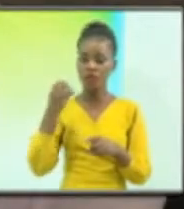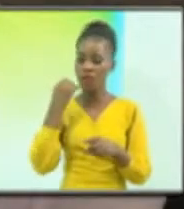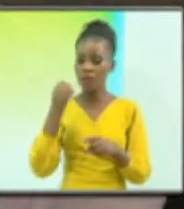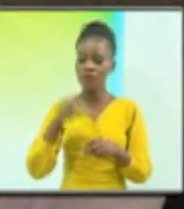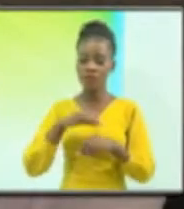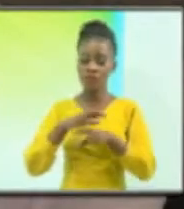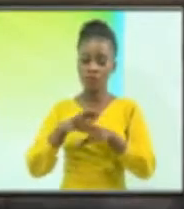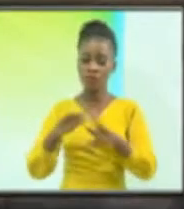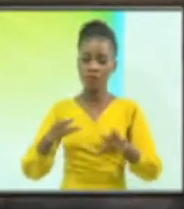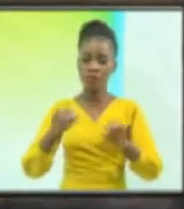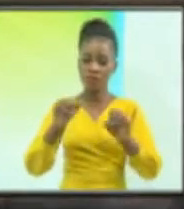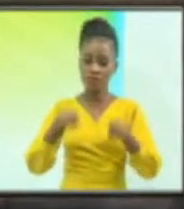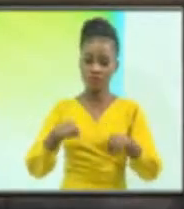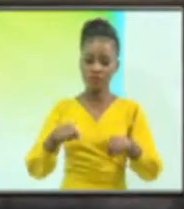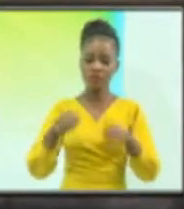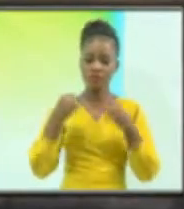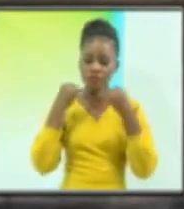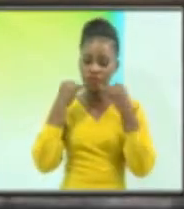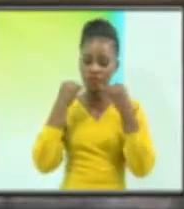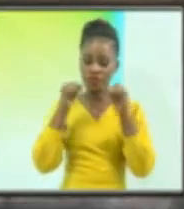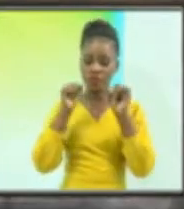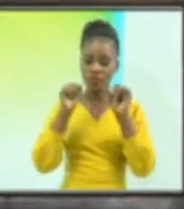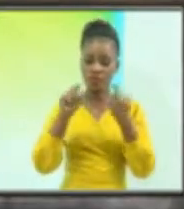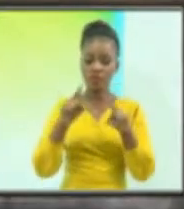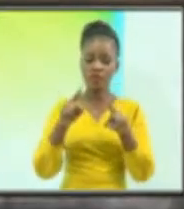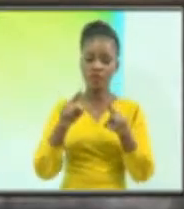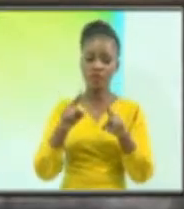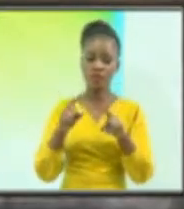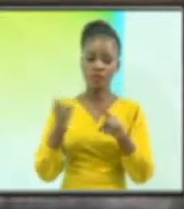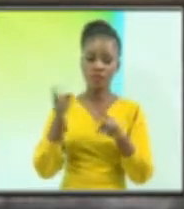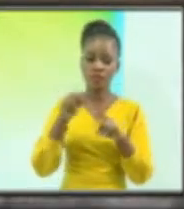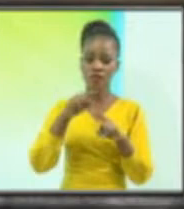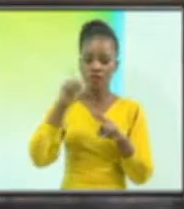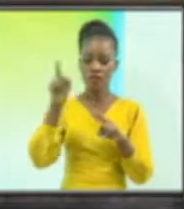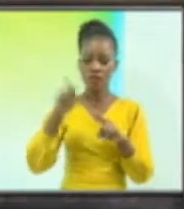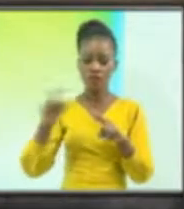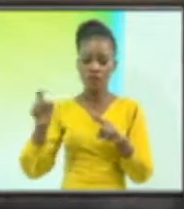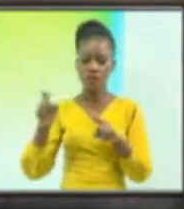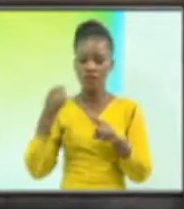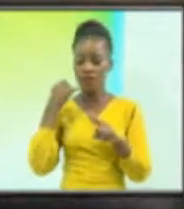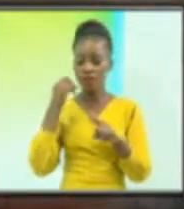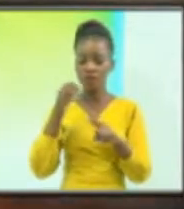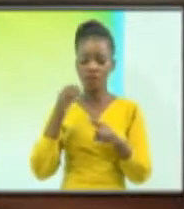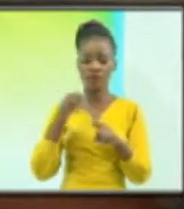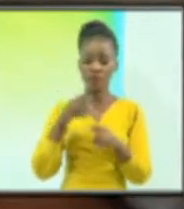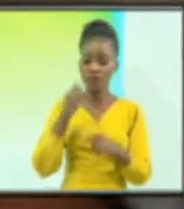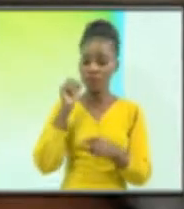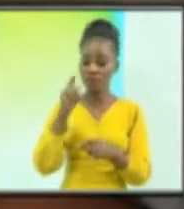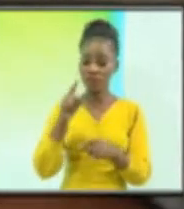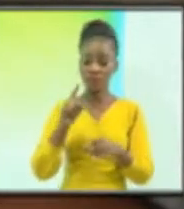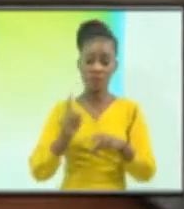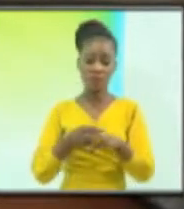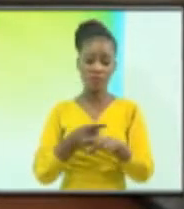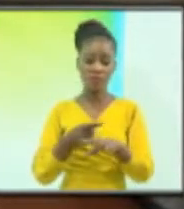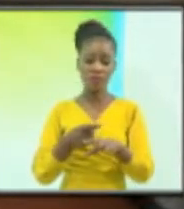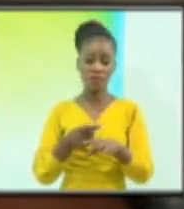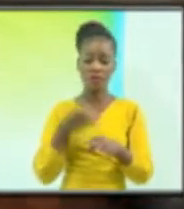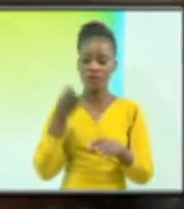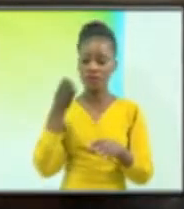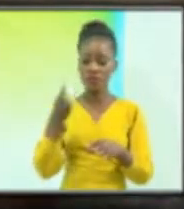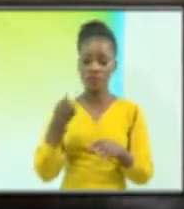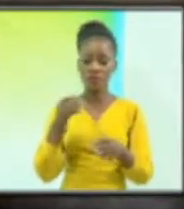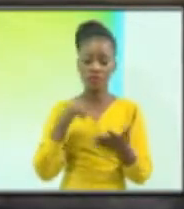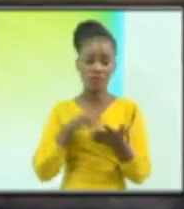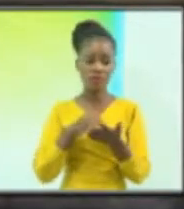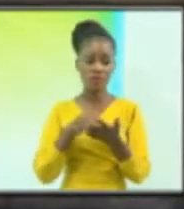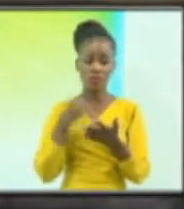and Yeah, Southern but, Africa. These are Zimbabwe, Zambia, stuff like that. Okay. Then we have this one is